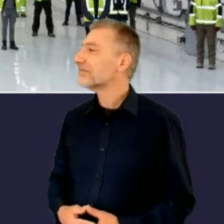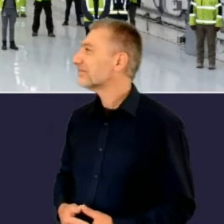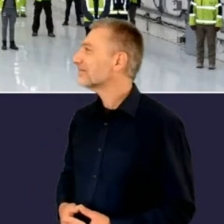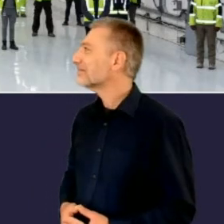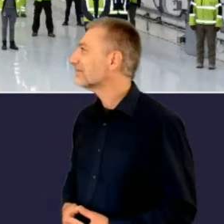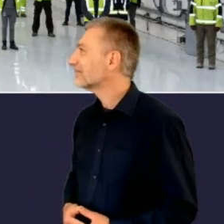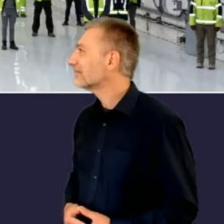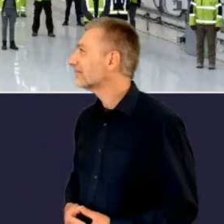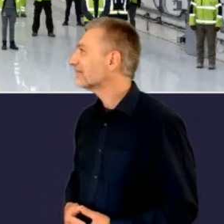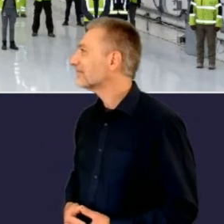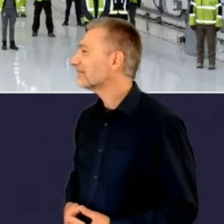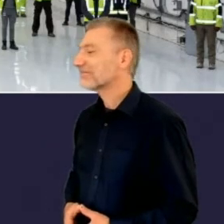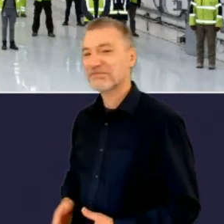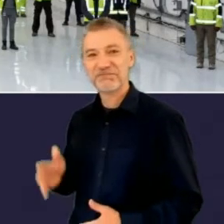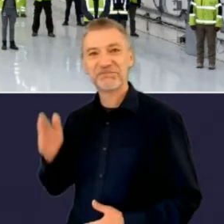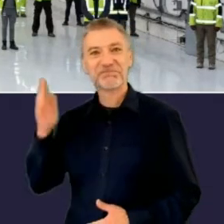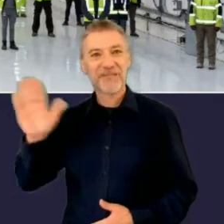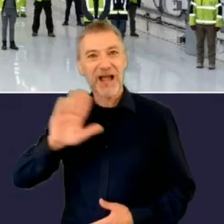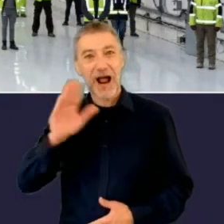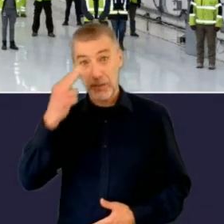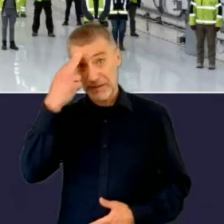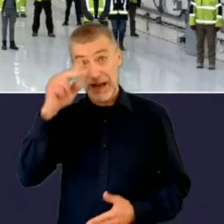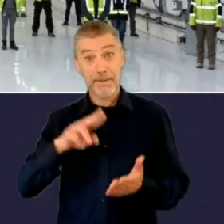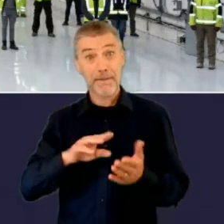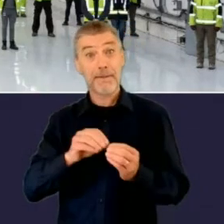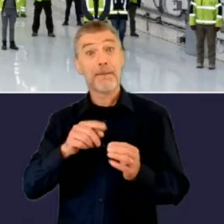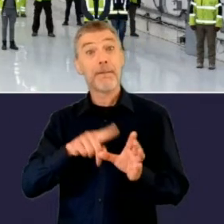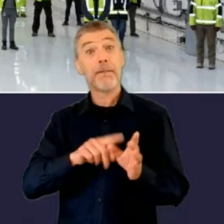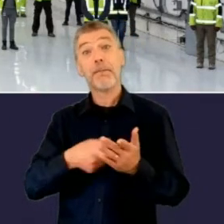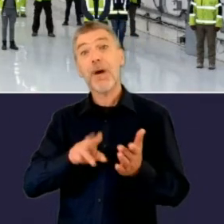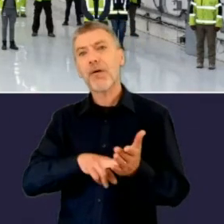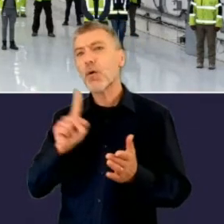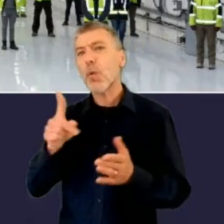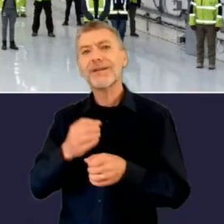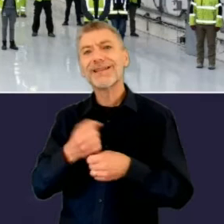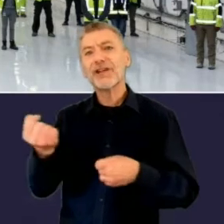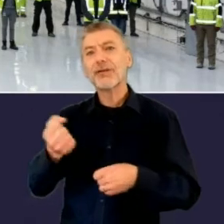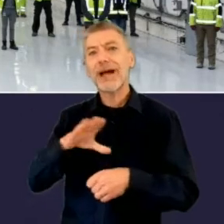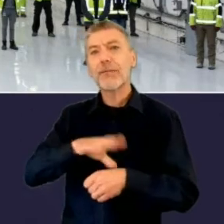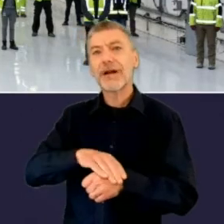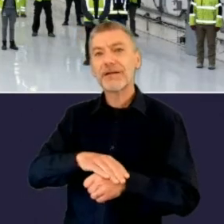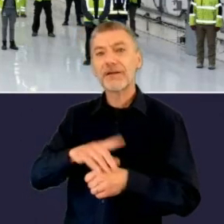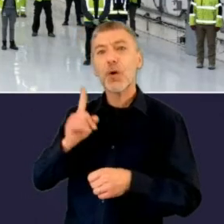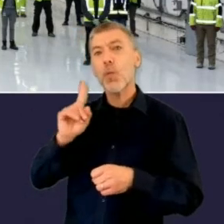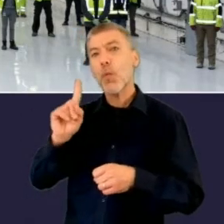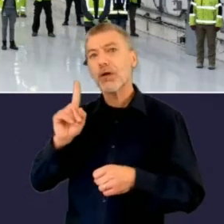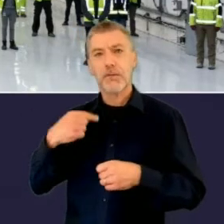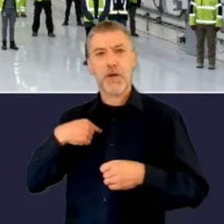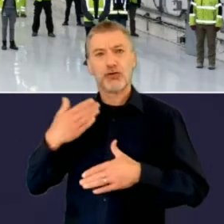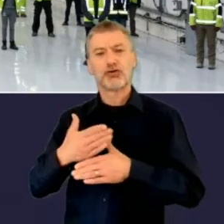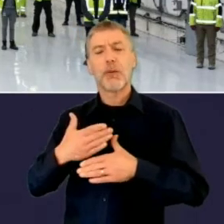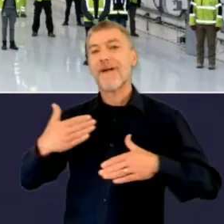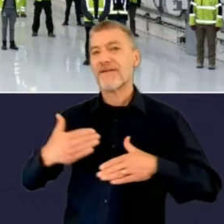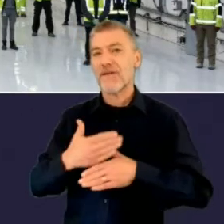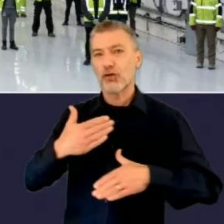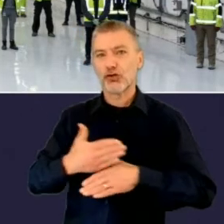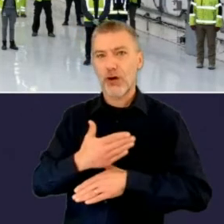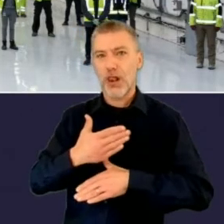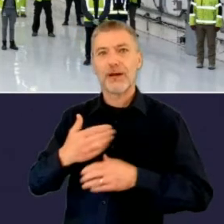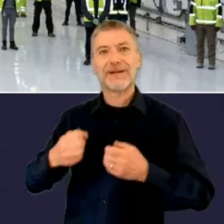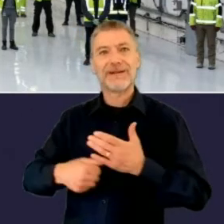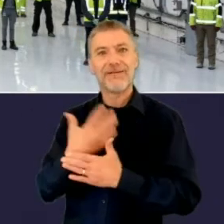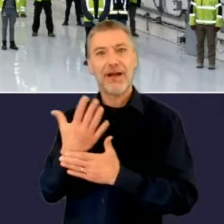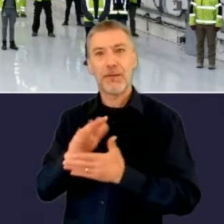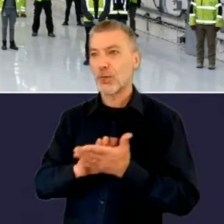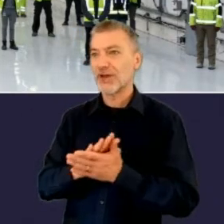Hello everyone, I'm Byron, I'm a degree apprentice, and I currently work in functional development with the team who carry out engine testing on all of our